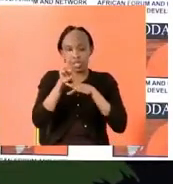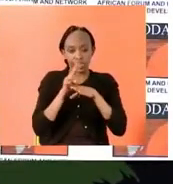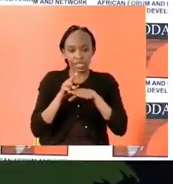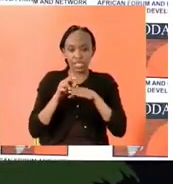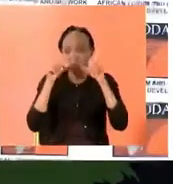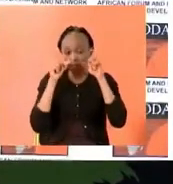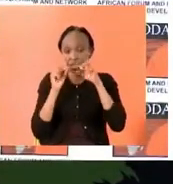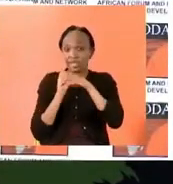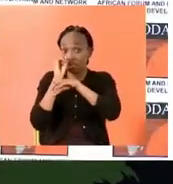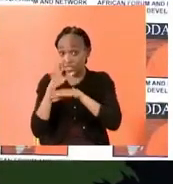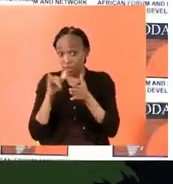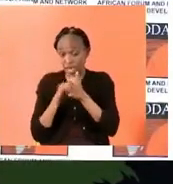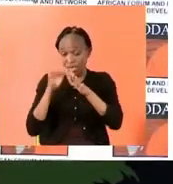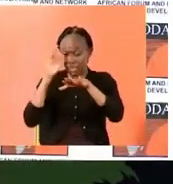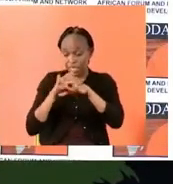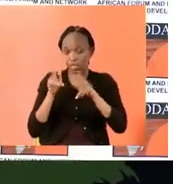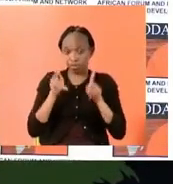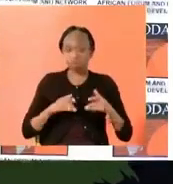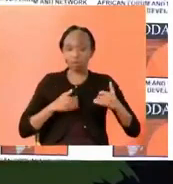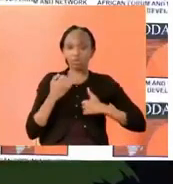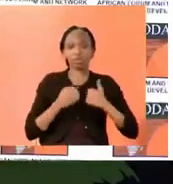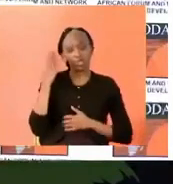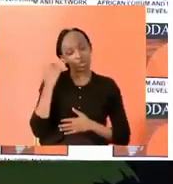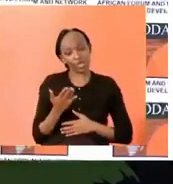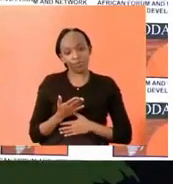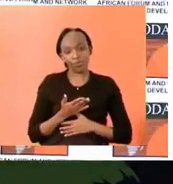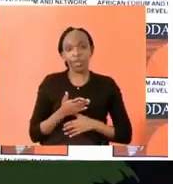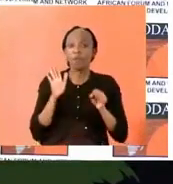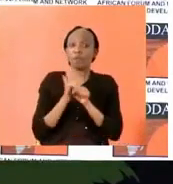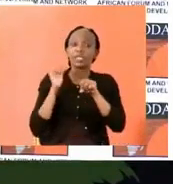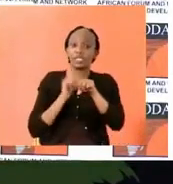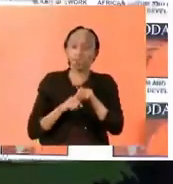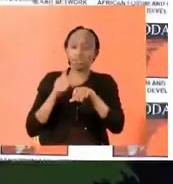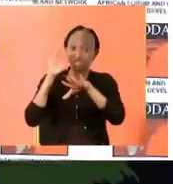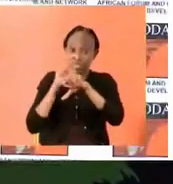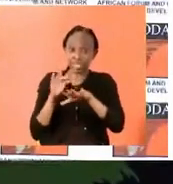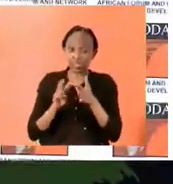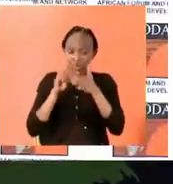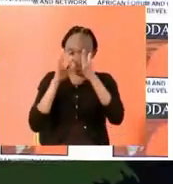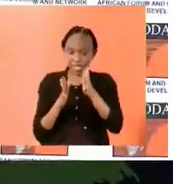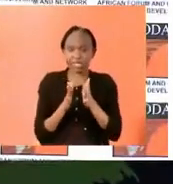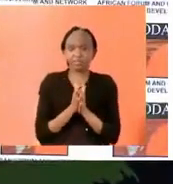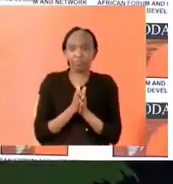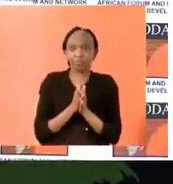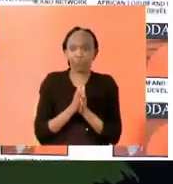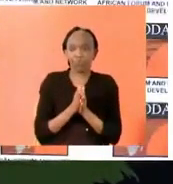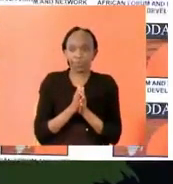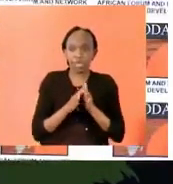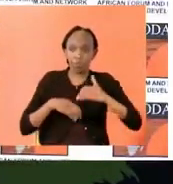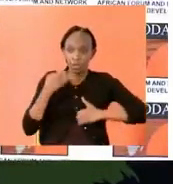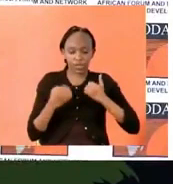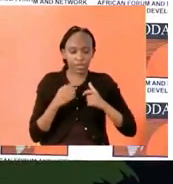touch on people's emotions, because oftentimes if you touch on a reader's or a reader's